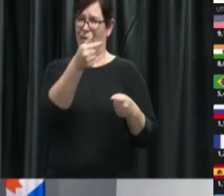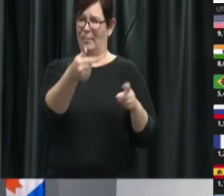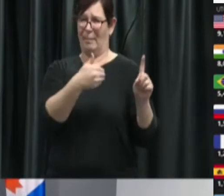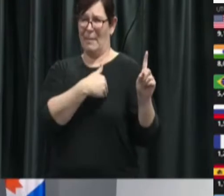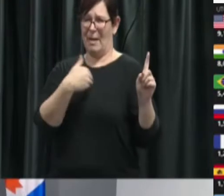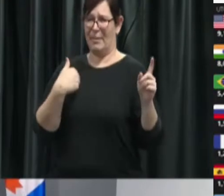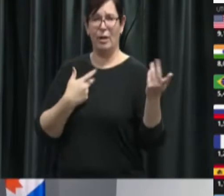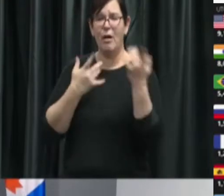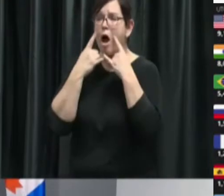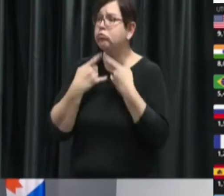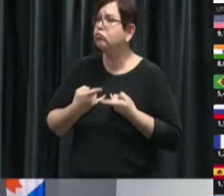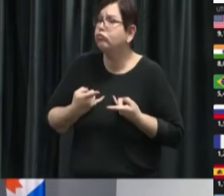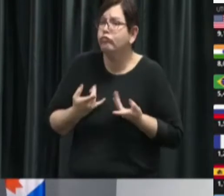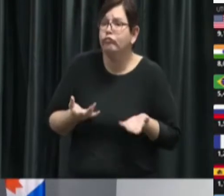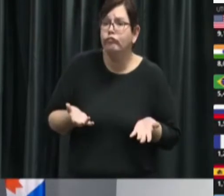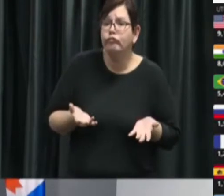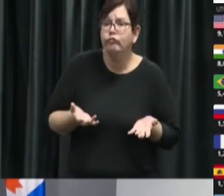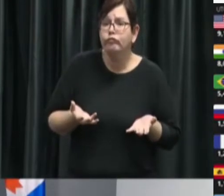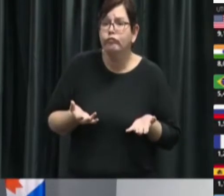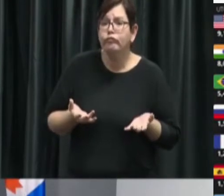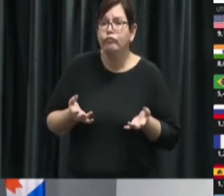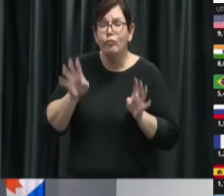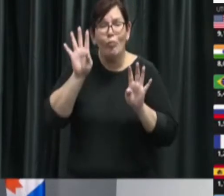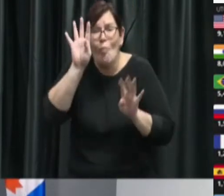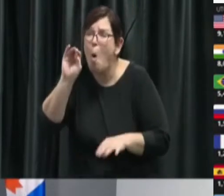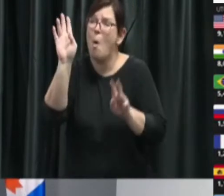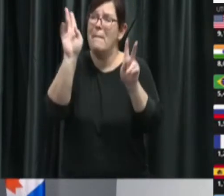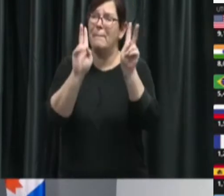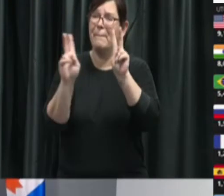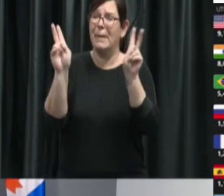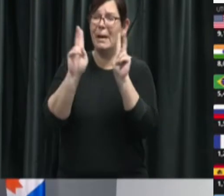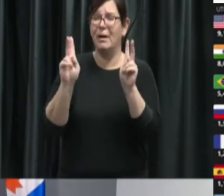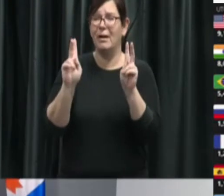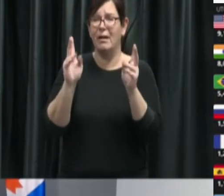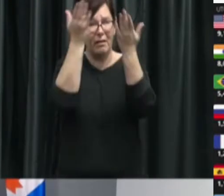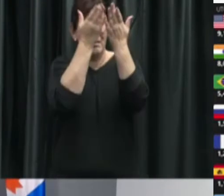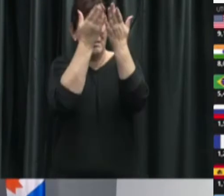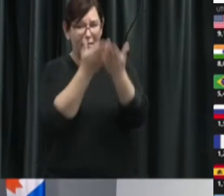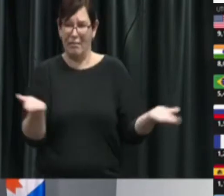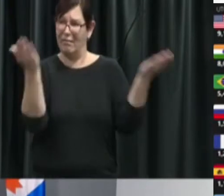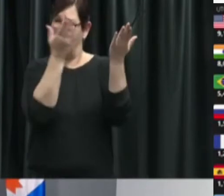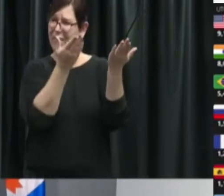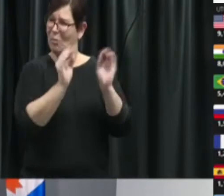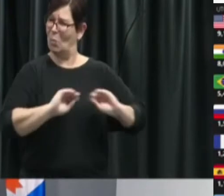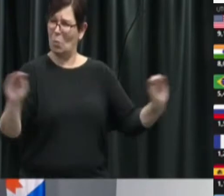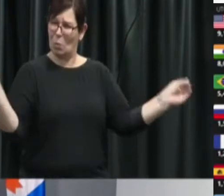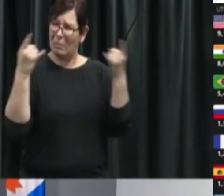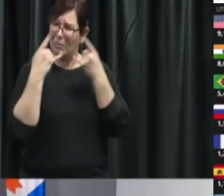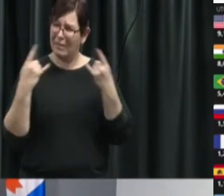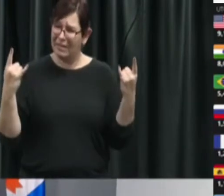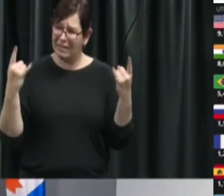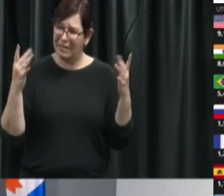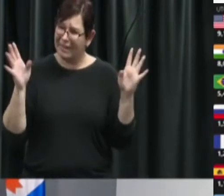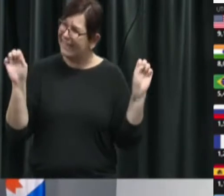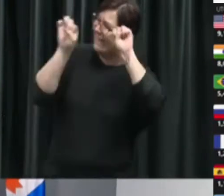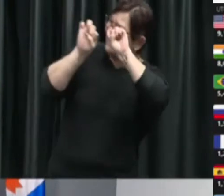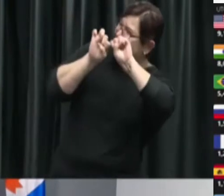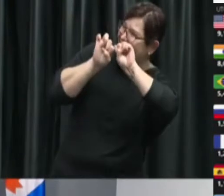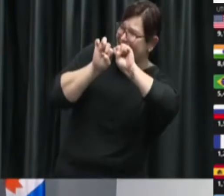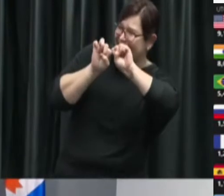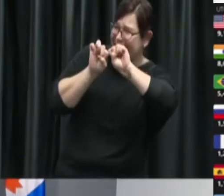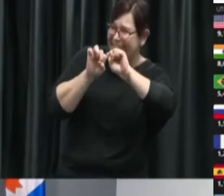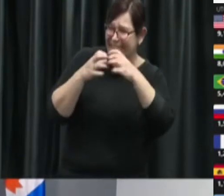the person was surrounded by 40 other people who also weren't wearing masks. A big crowd of people standing very close together, not wearing masks, any of them. And that